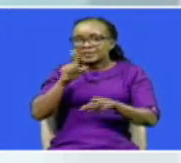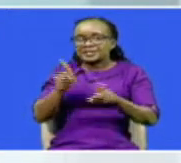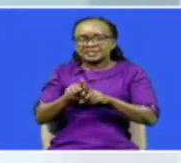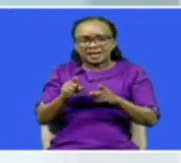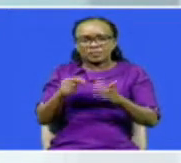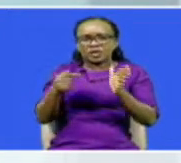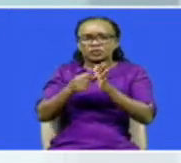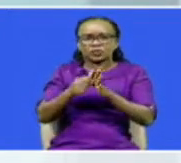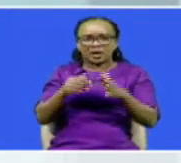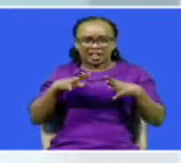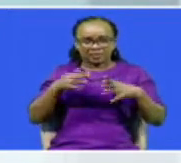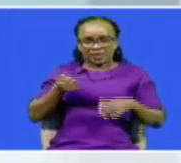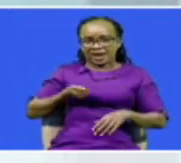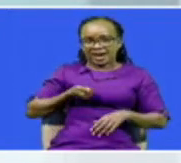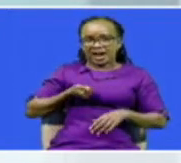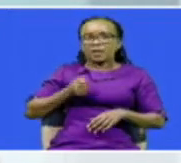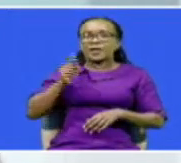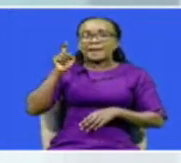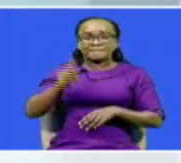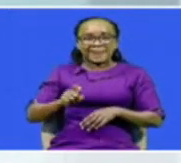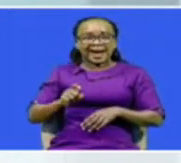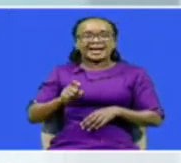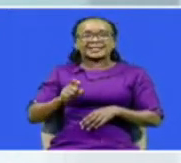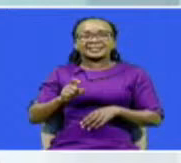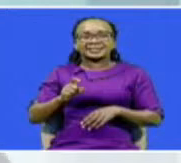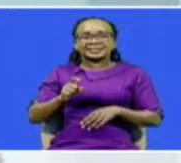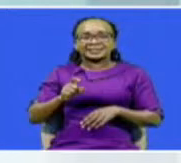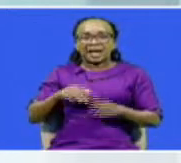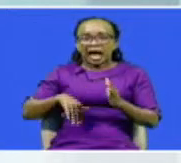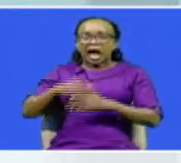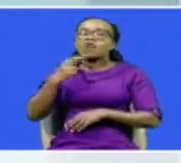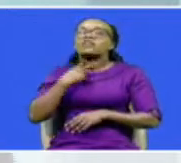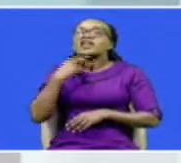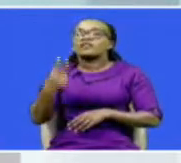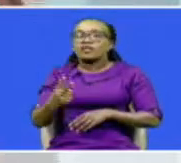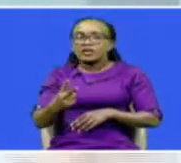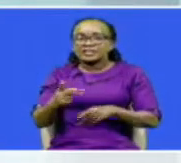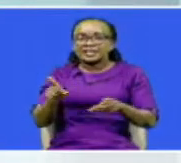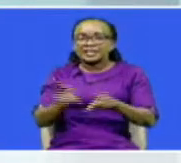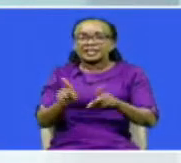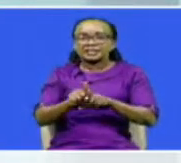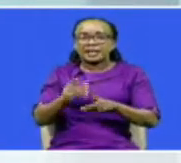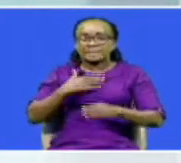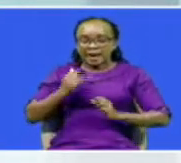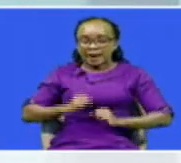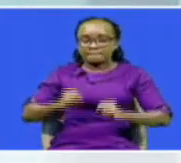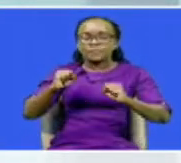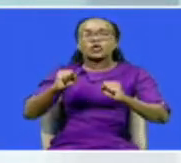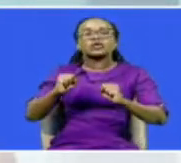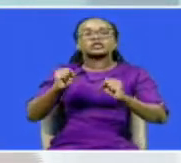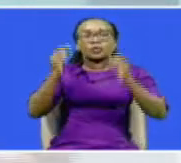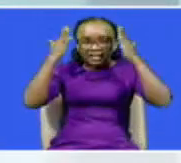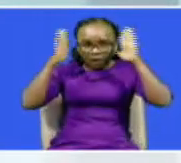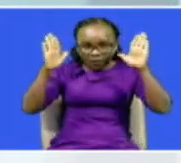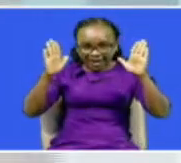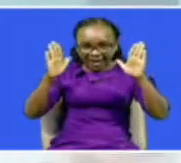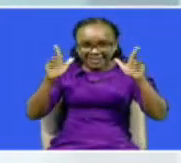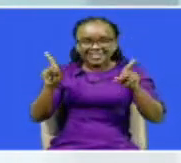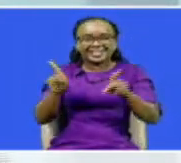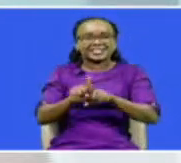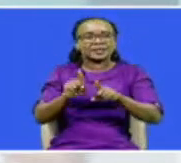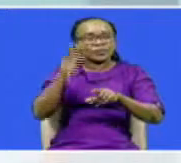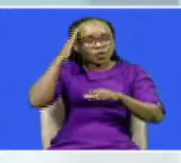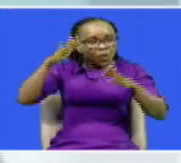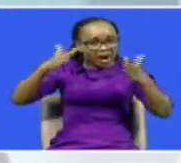flower girl, Justina. So you had to, I had to put out my voice. And my boss was aware of it. Okay. It's only that you know